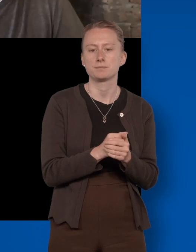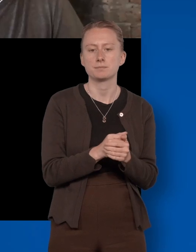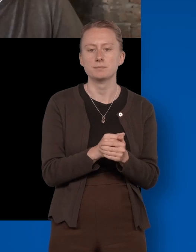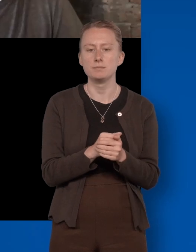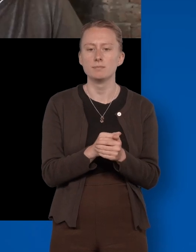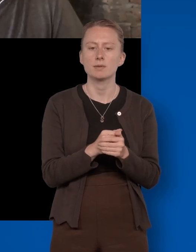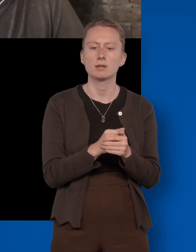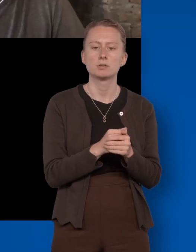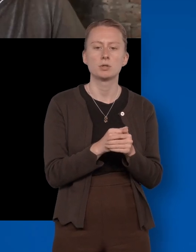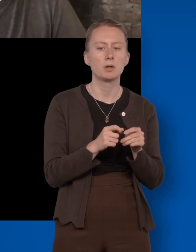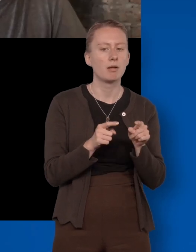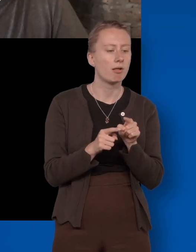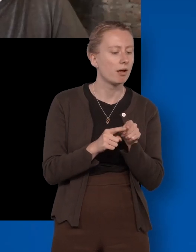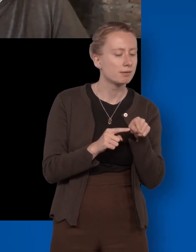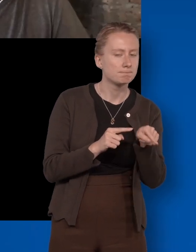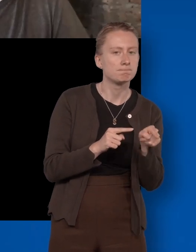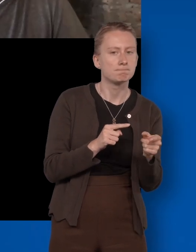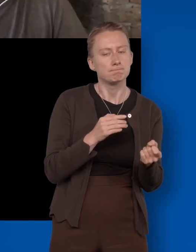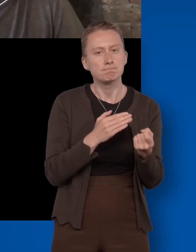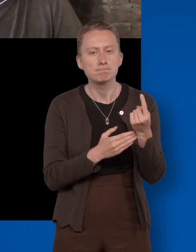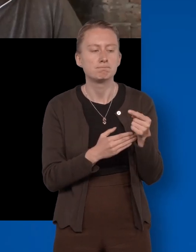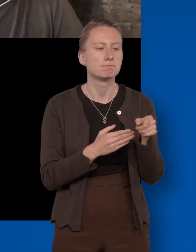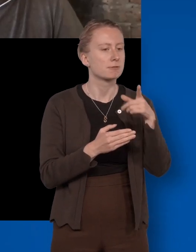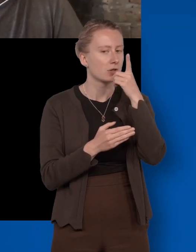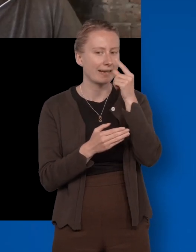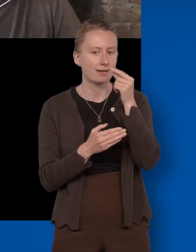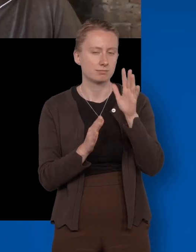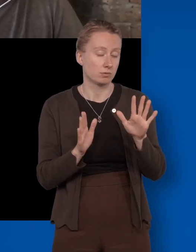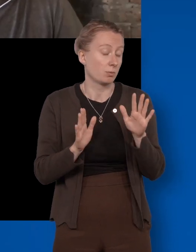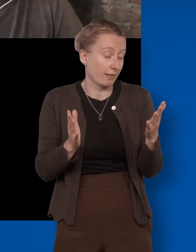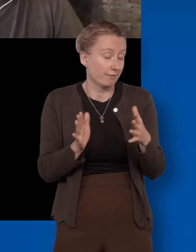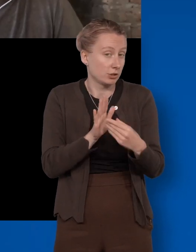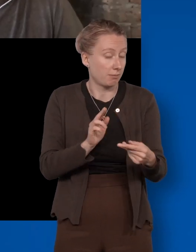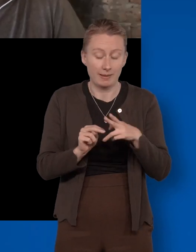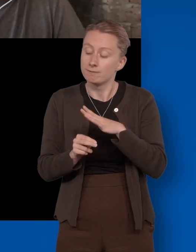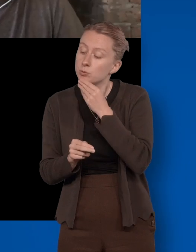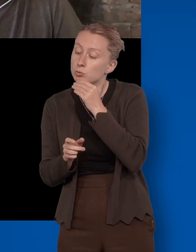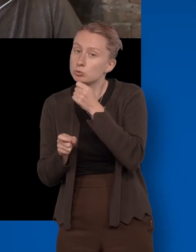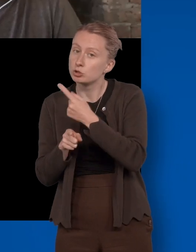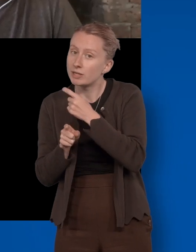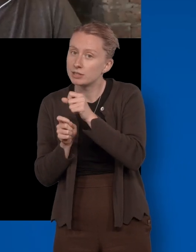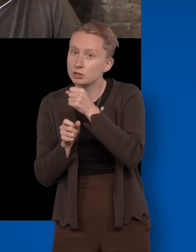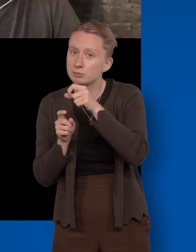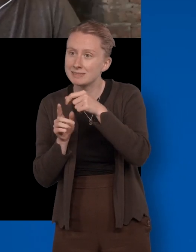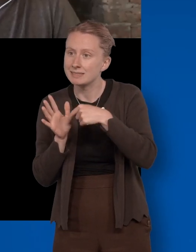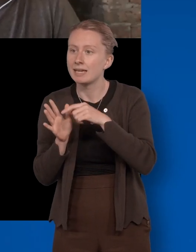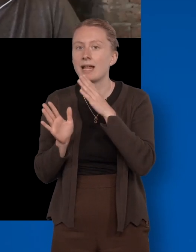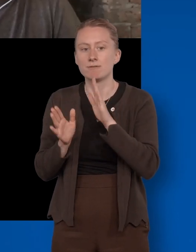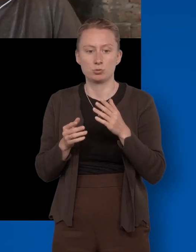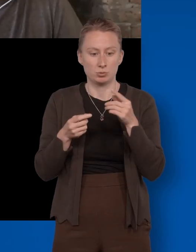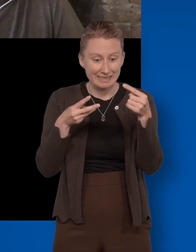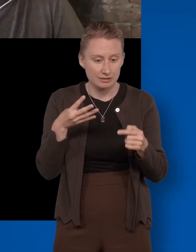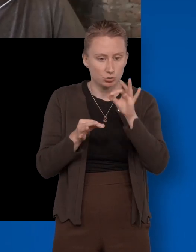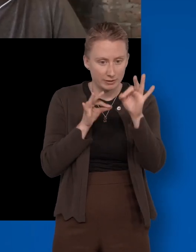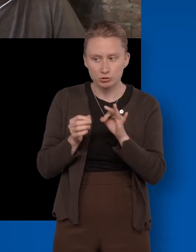So having it in a sort of pipeline where you can basically ask, if you use ChatGPT, basically, you're going to have to use it once for